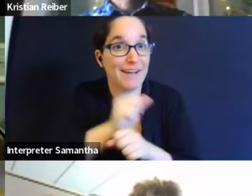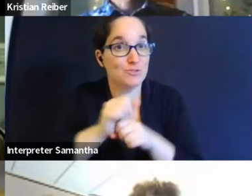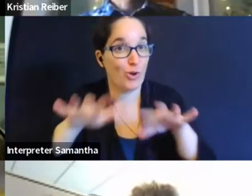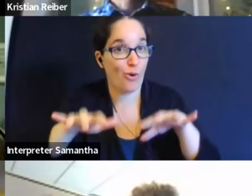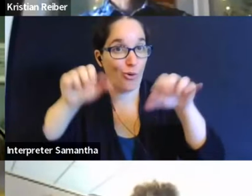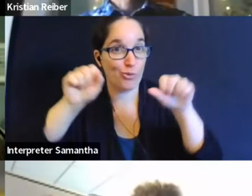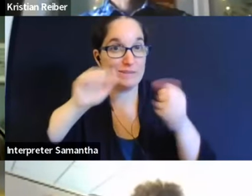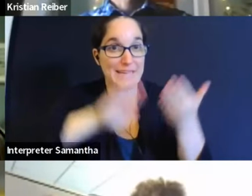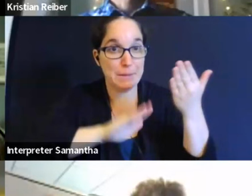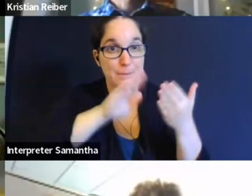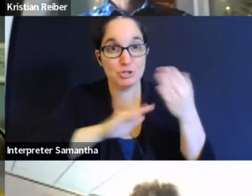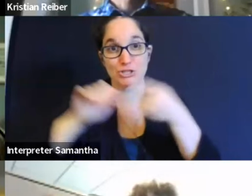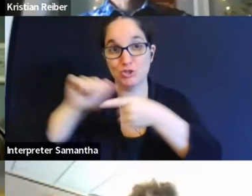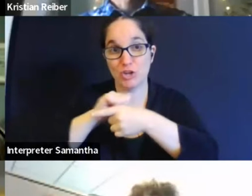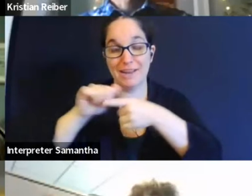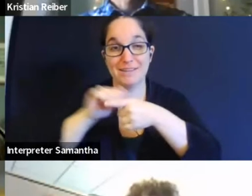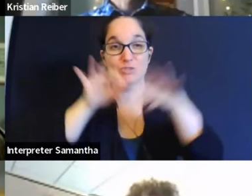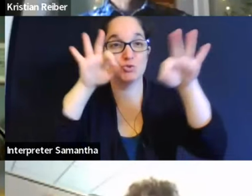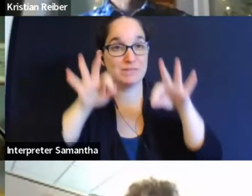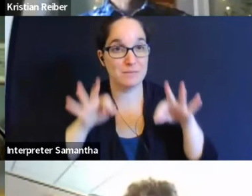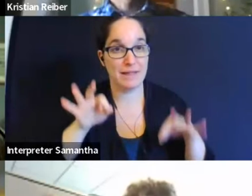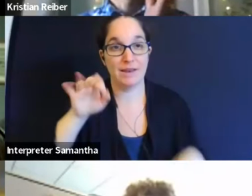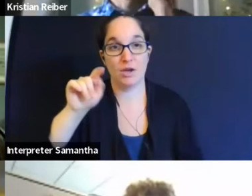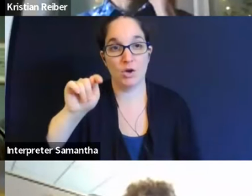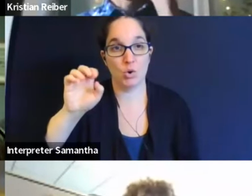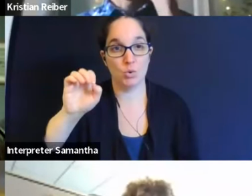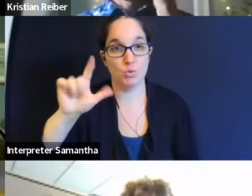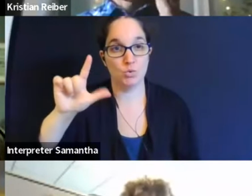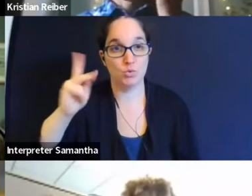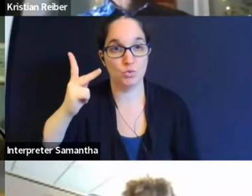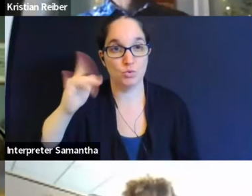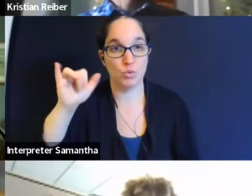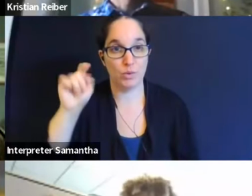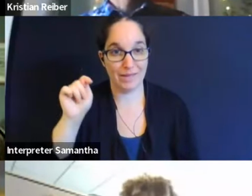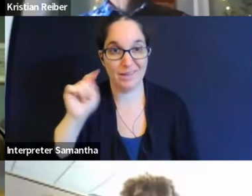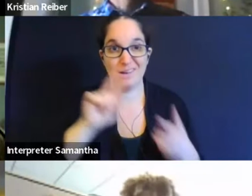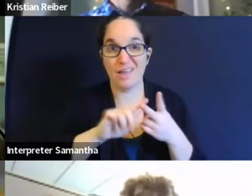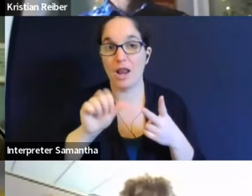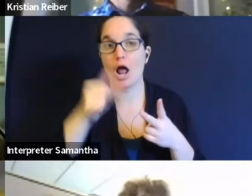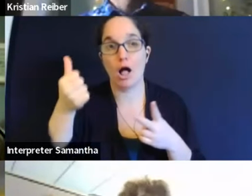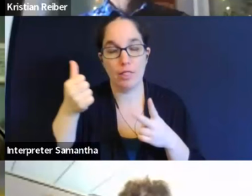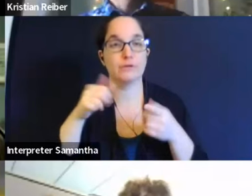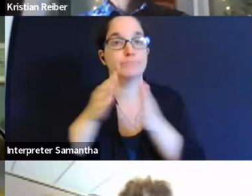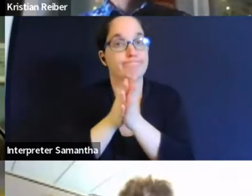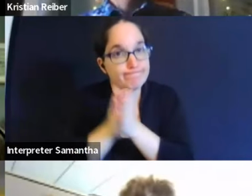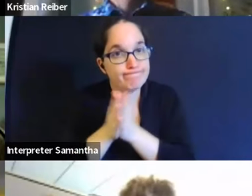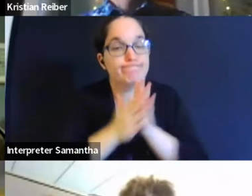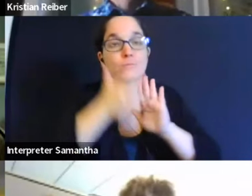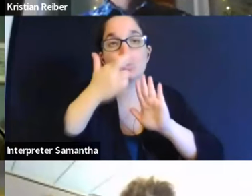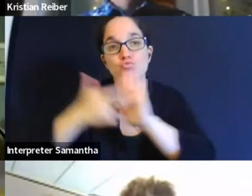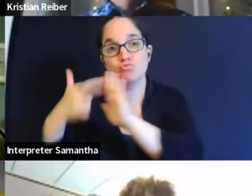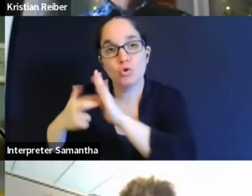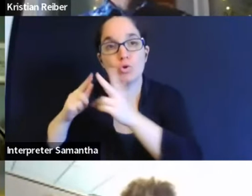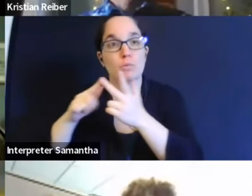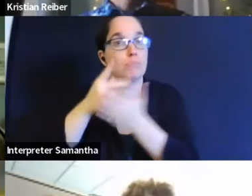learning on the toolkit and on some of the some of the initiatives that she'll tell you about and some of the curriculums